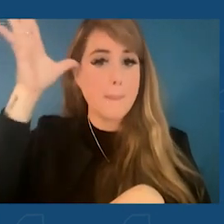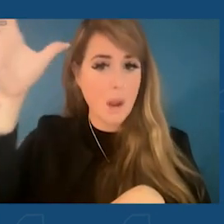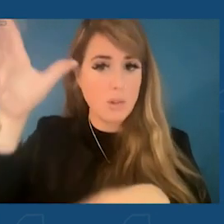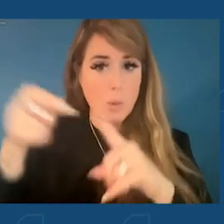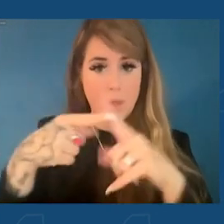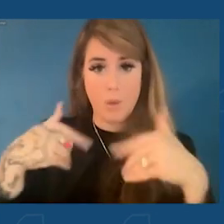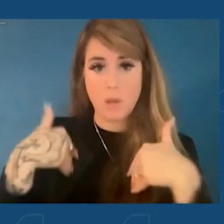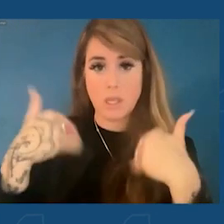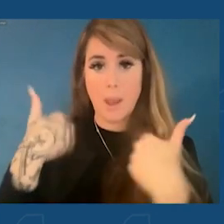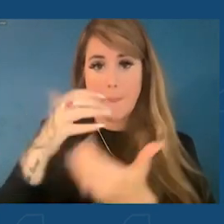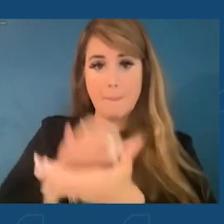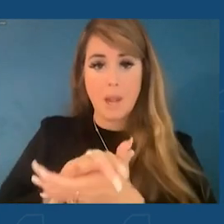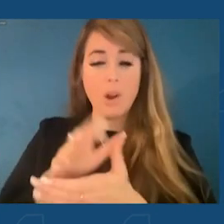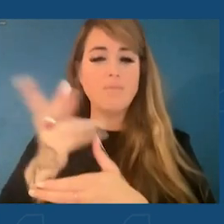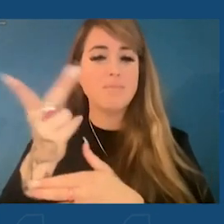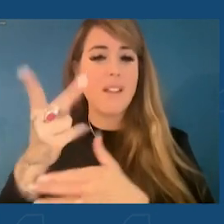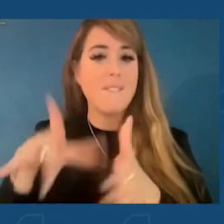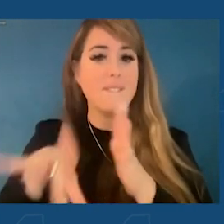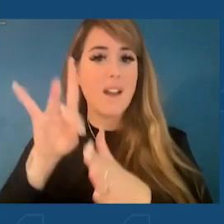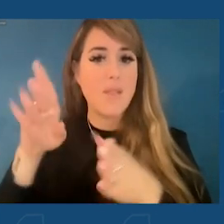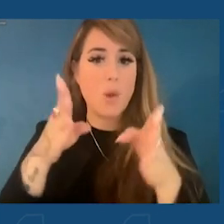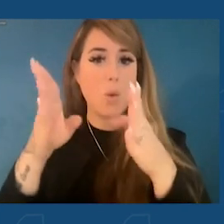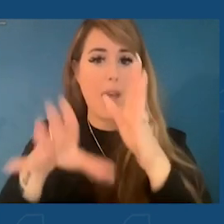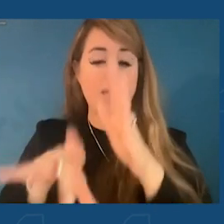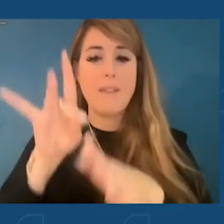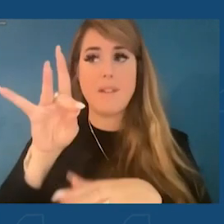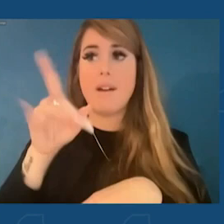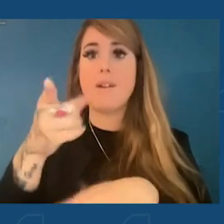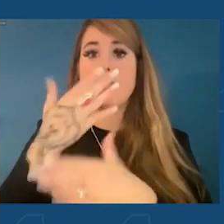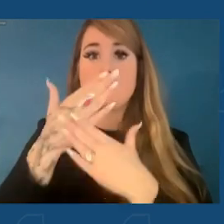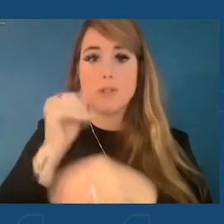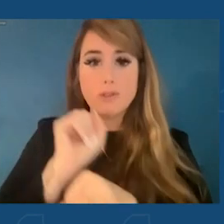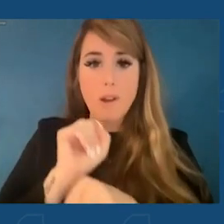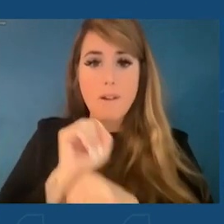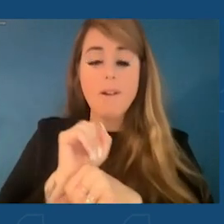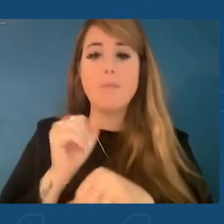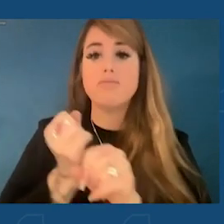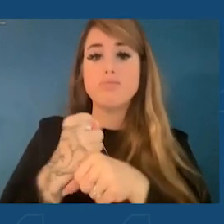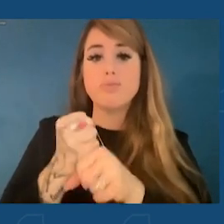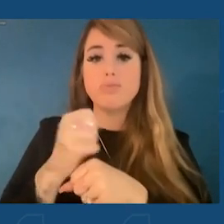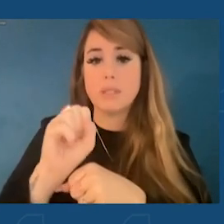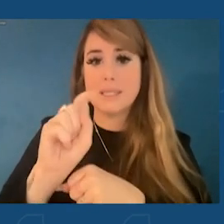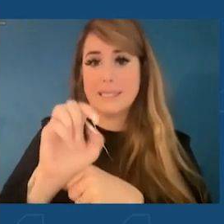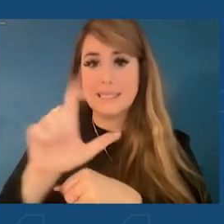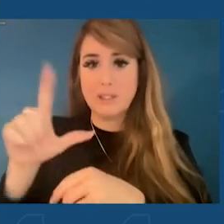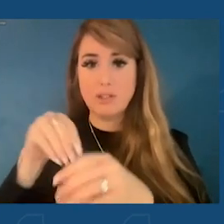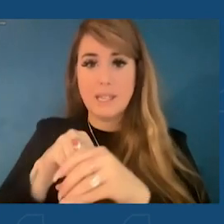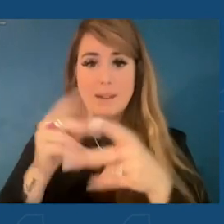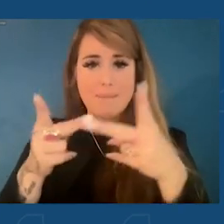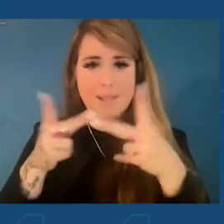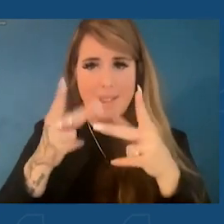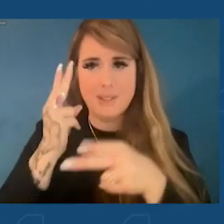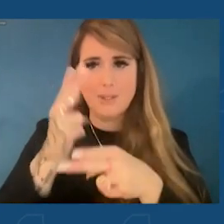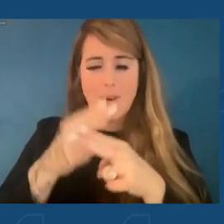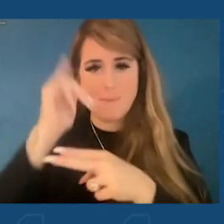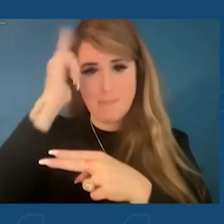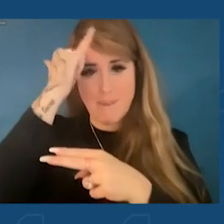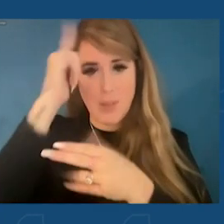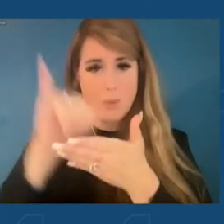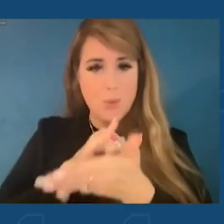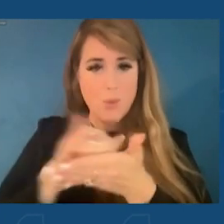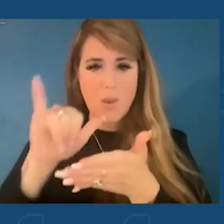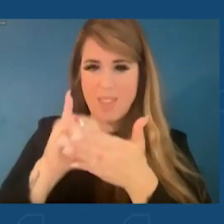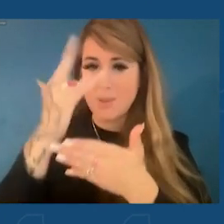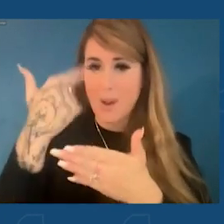and married, they found their way to where they heard there were good jobs making steel in a place called Buffalo, New York. And that's why I'm